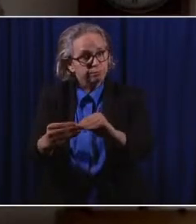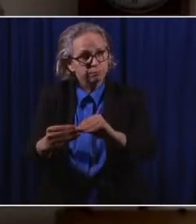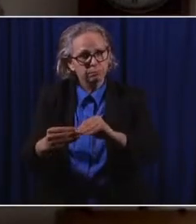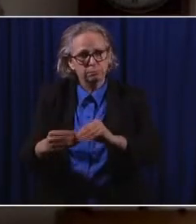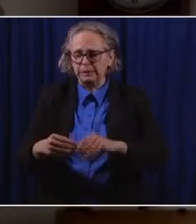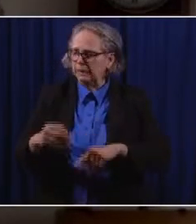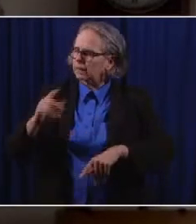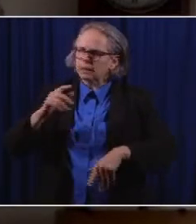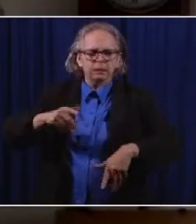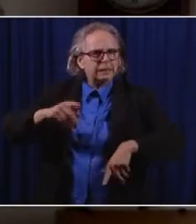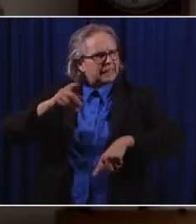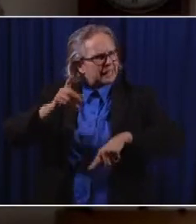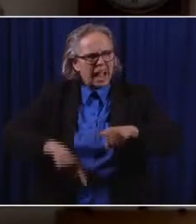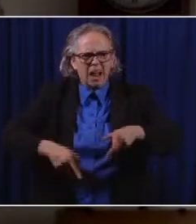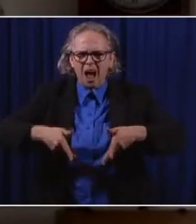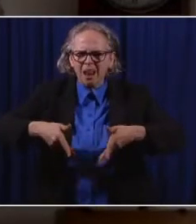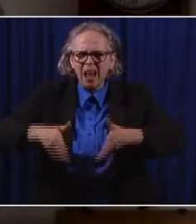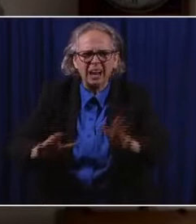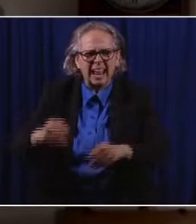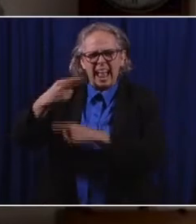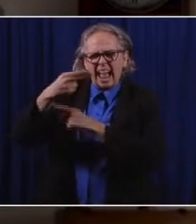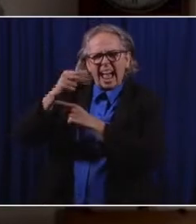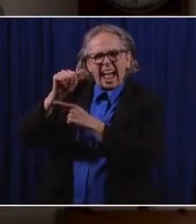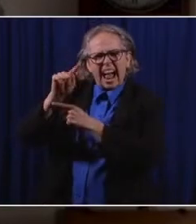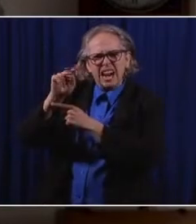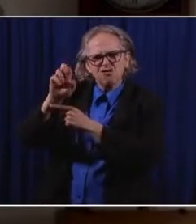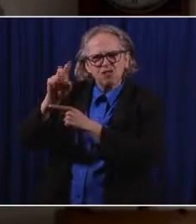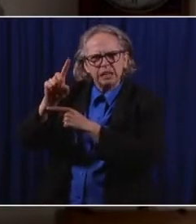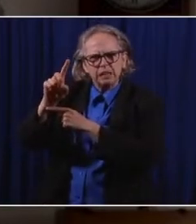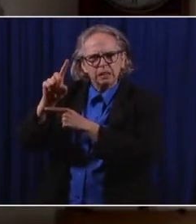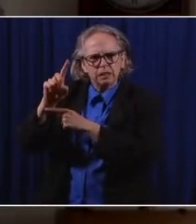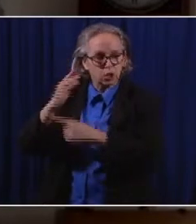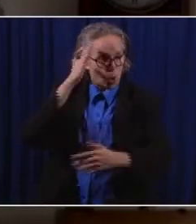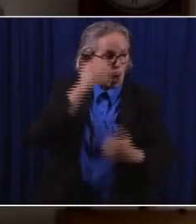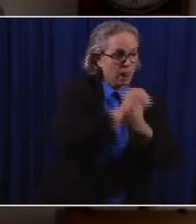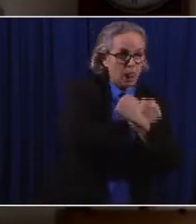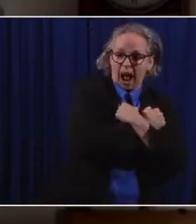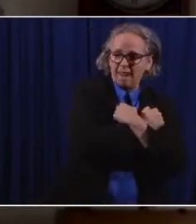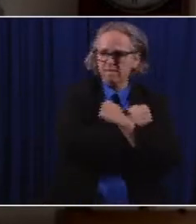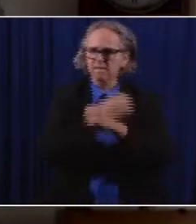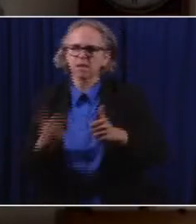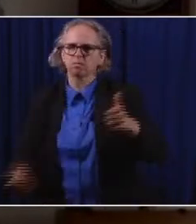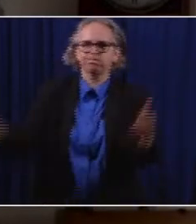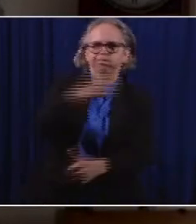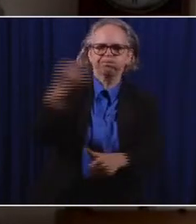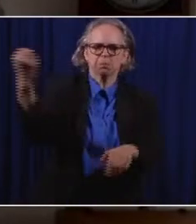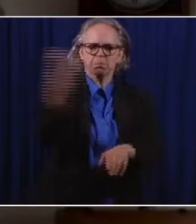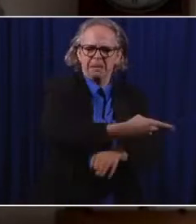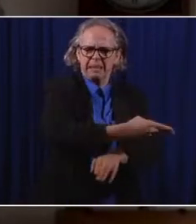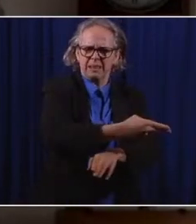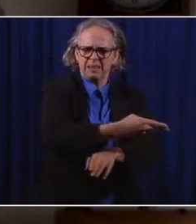to prevail over love, over kindness, over compassion,